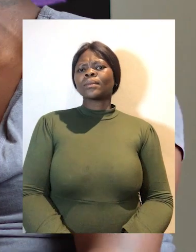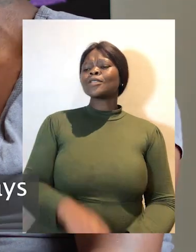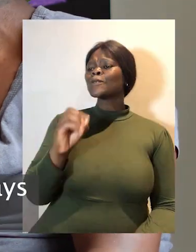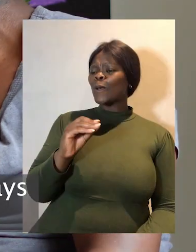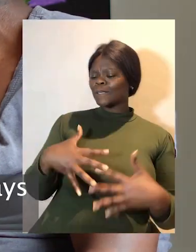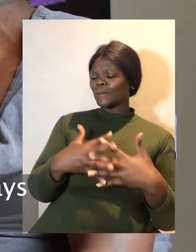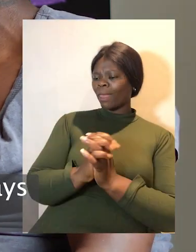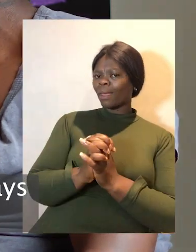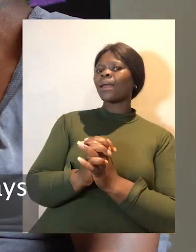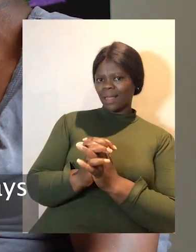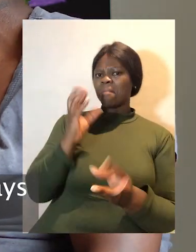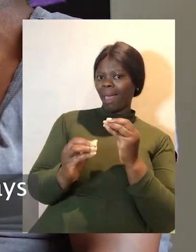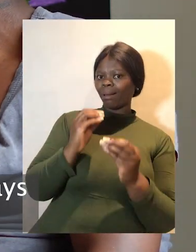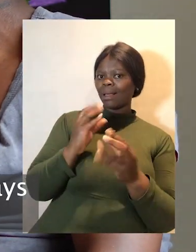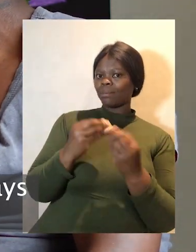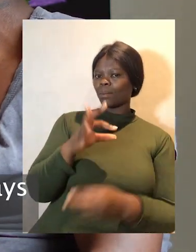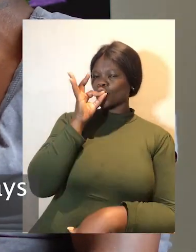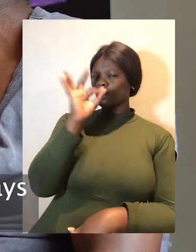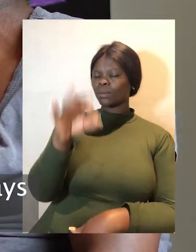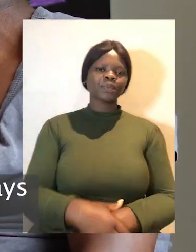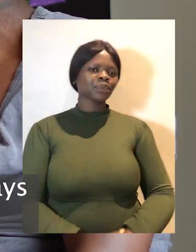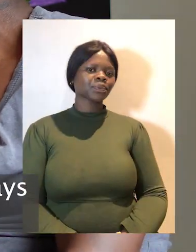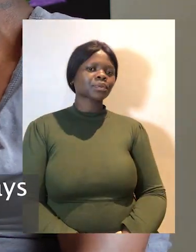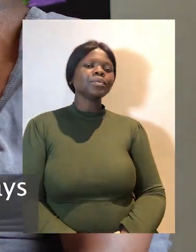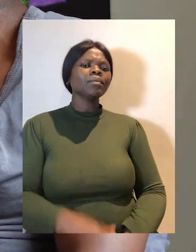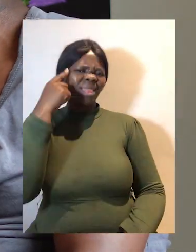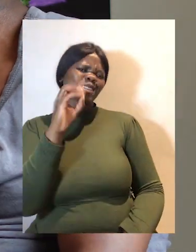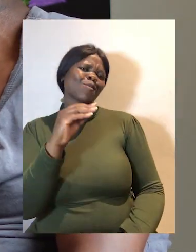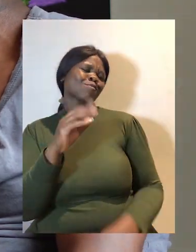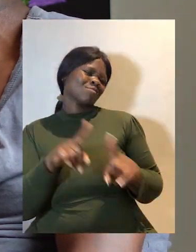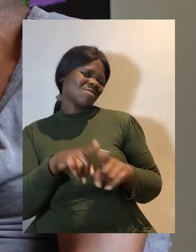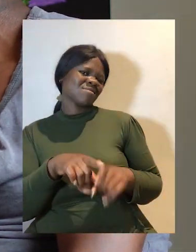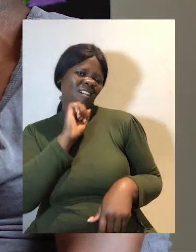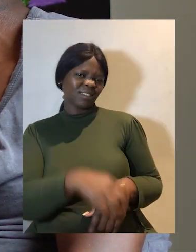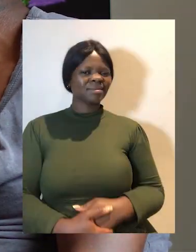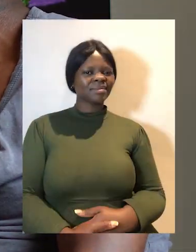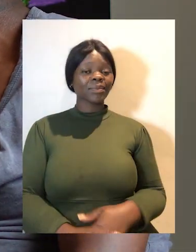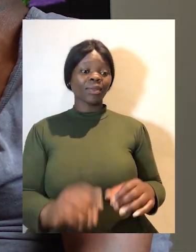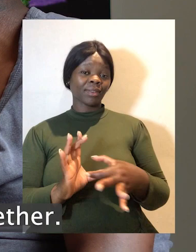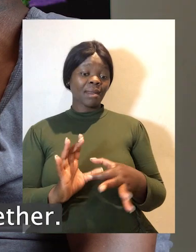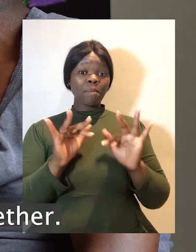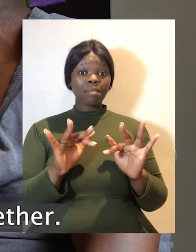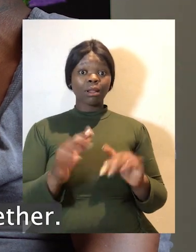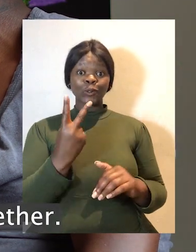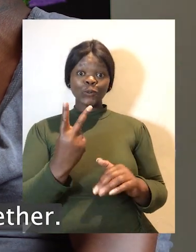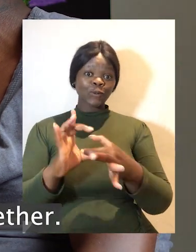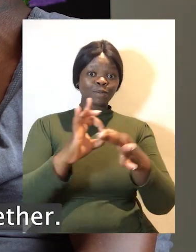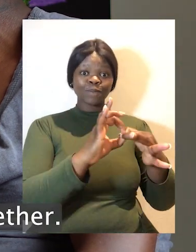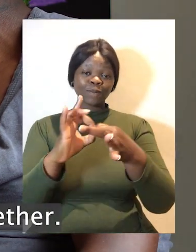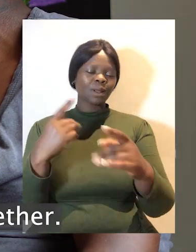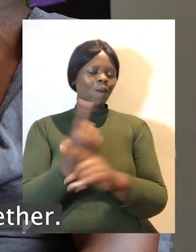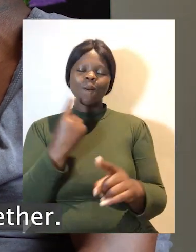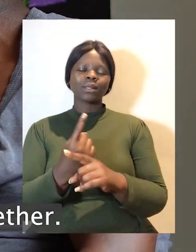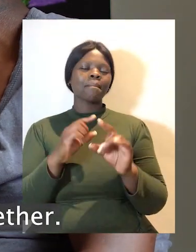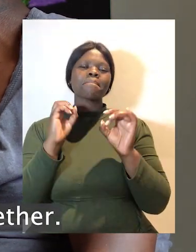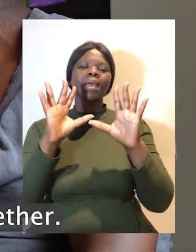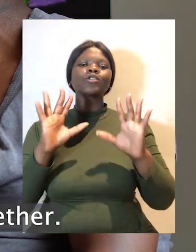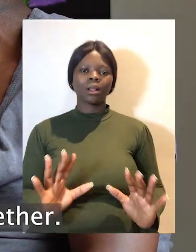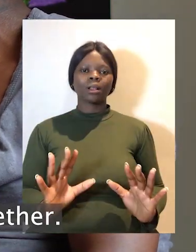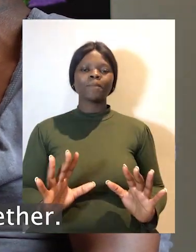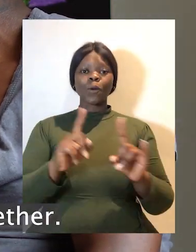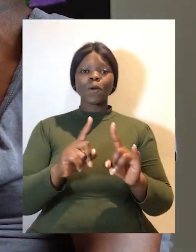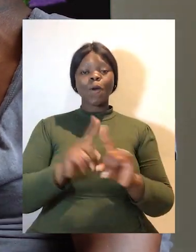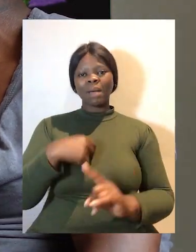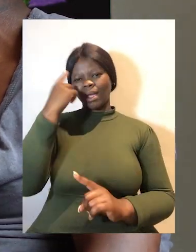Yeah, and connection between people, it's always magical. I think there's always. We're humans, we're here together, and we should be